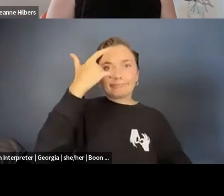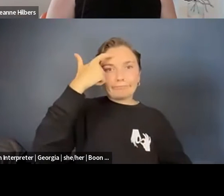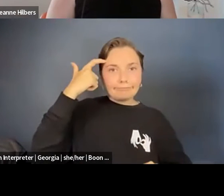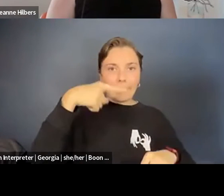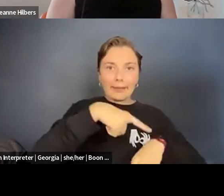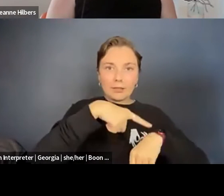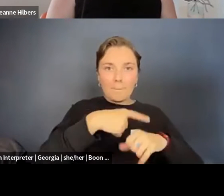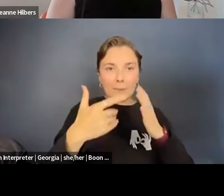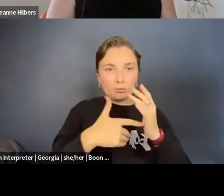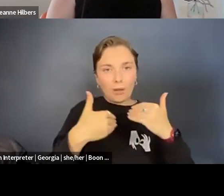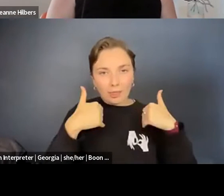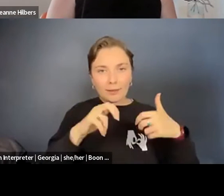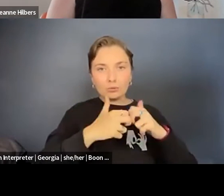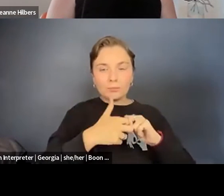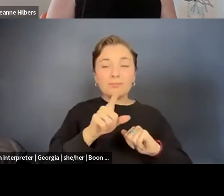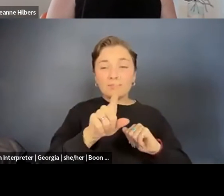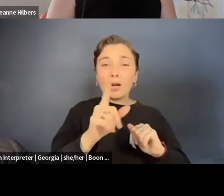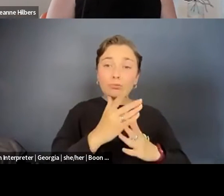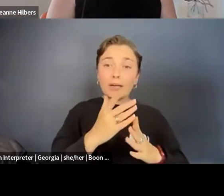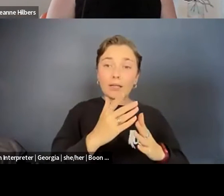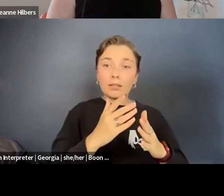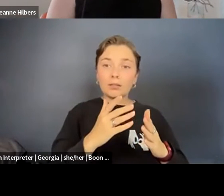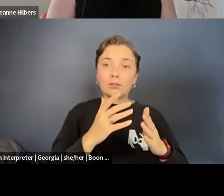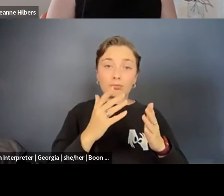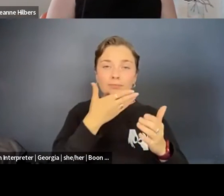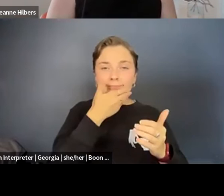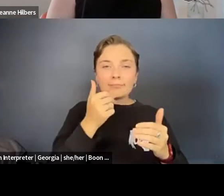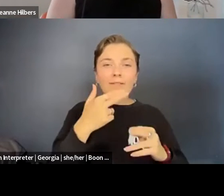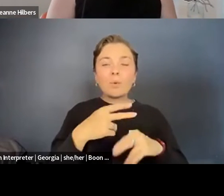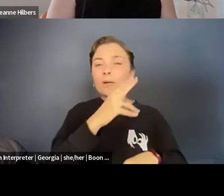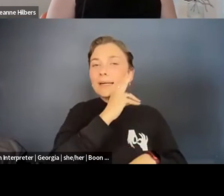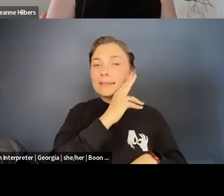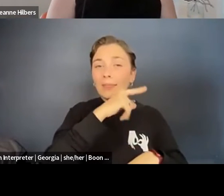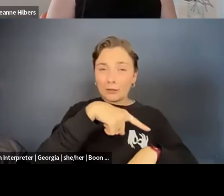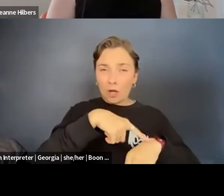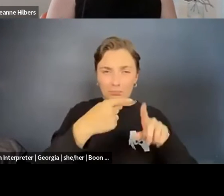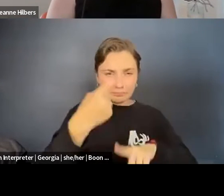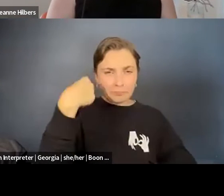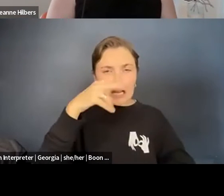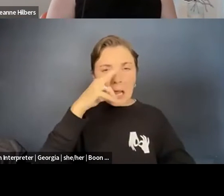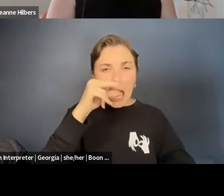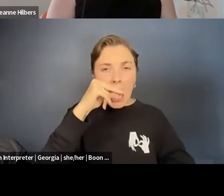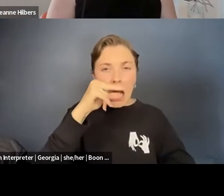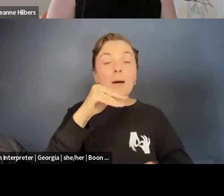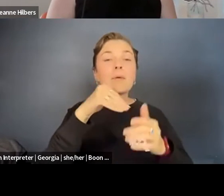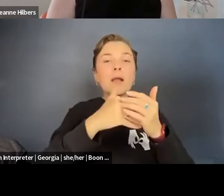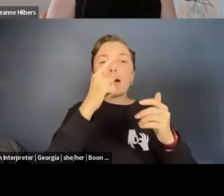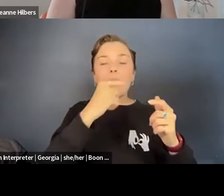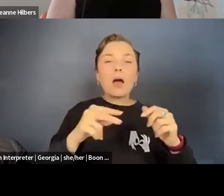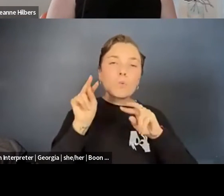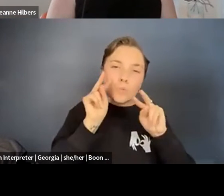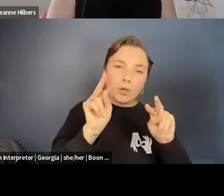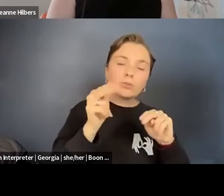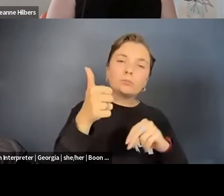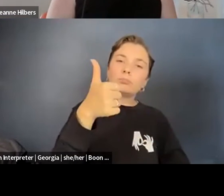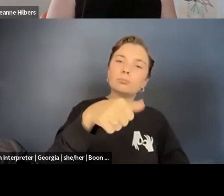stage. And that's been a rewarding document for my niece, who was also very young at that time. So now she can look back and actually get to know someone as an